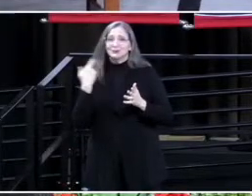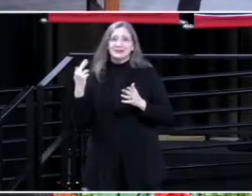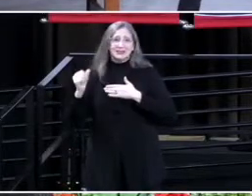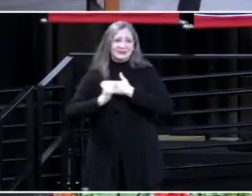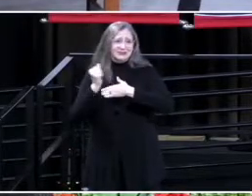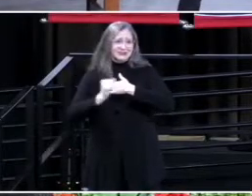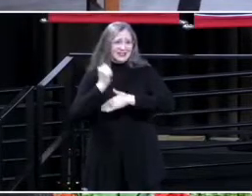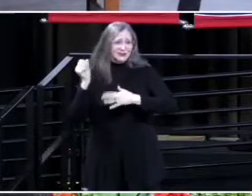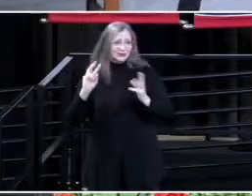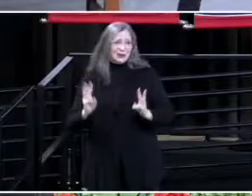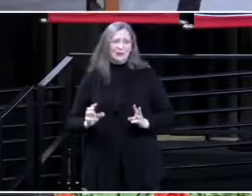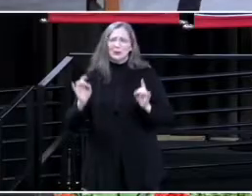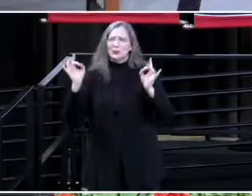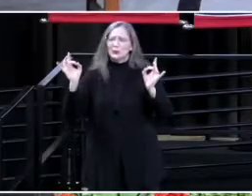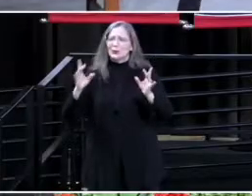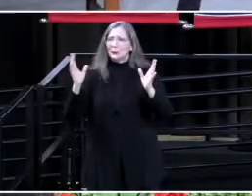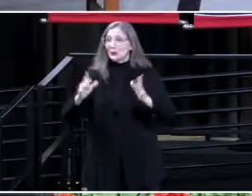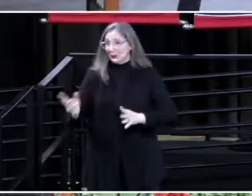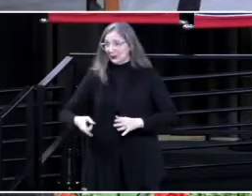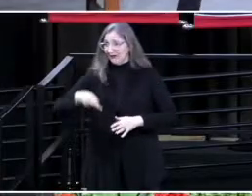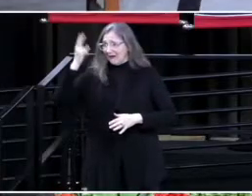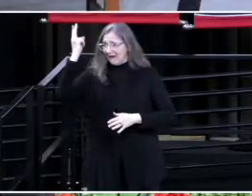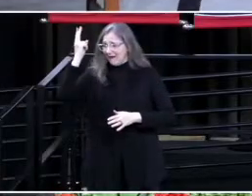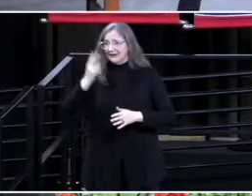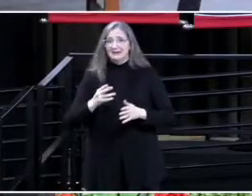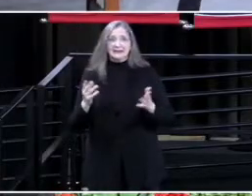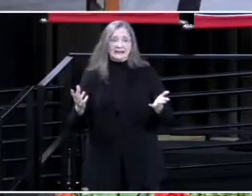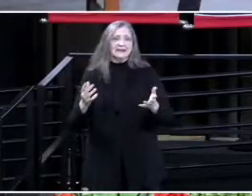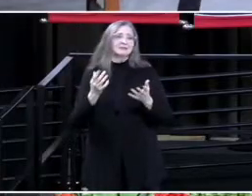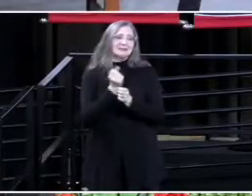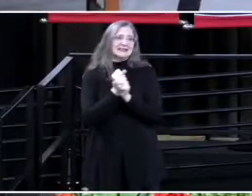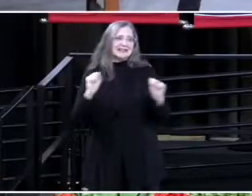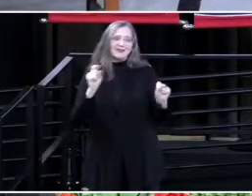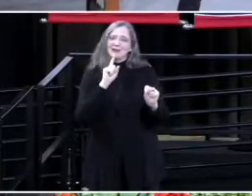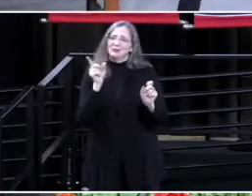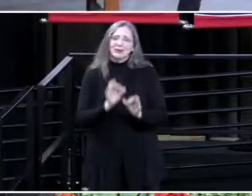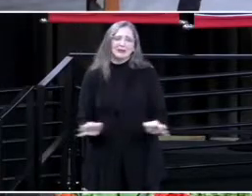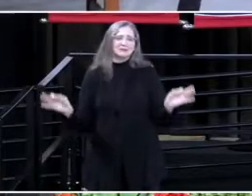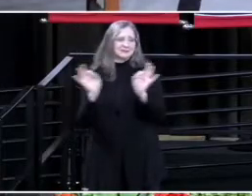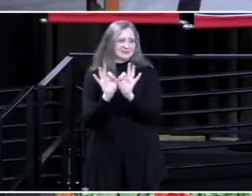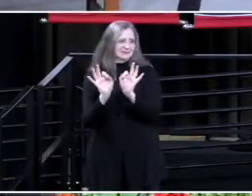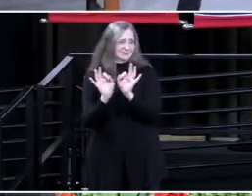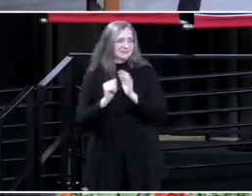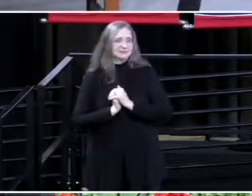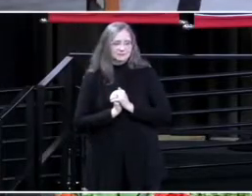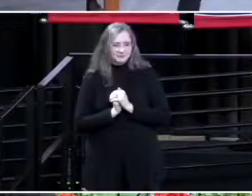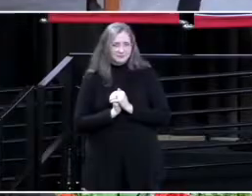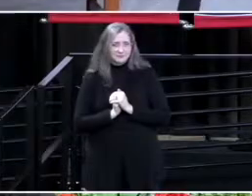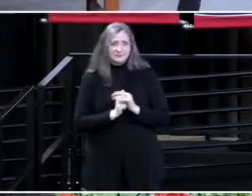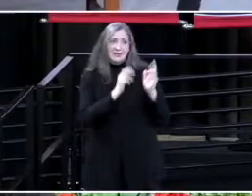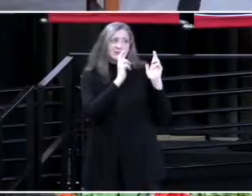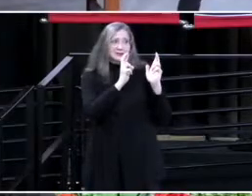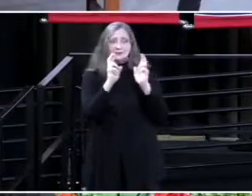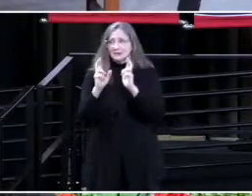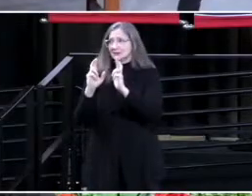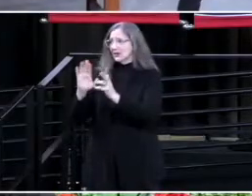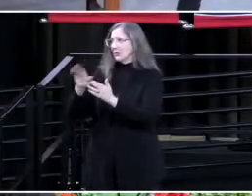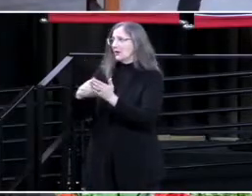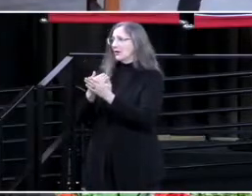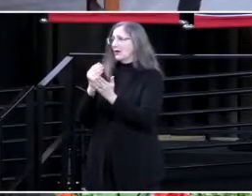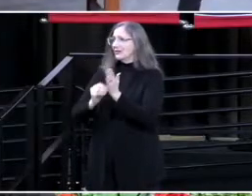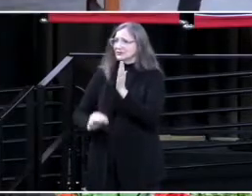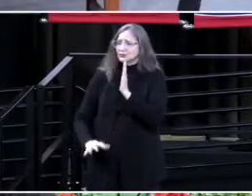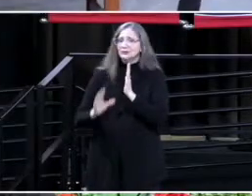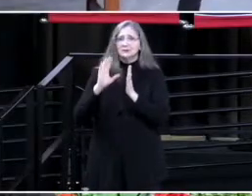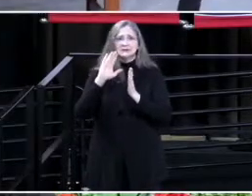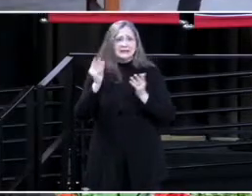too high, and the safety of our graduates, visitors, employees was too important. Out of respect for every graduate and guest,